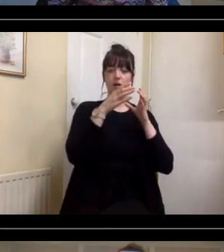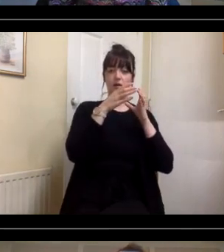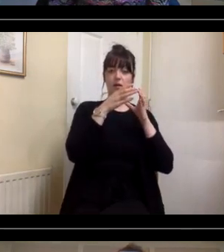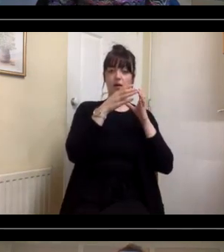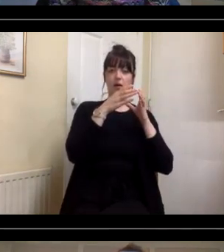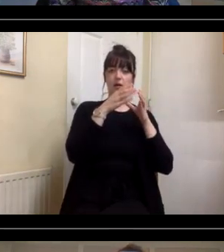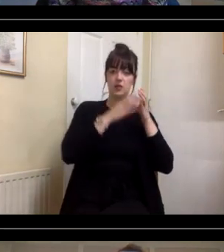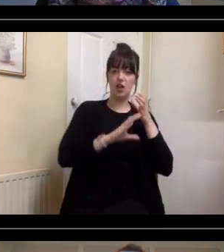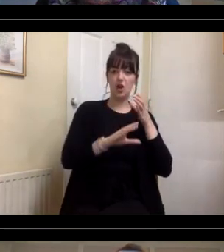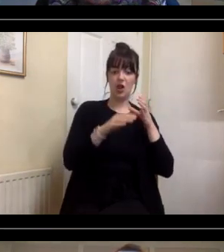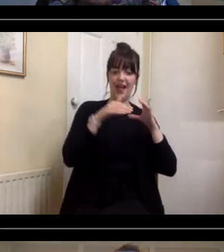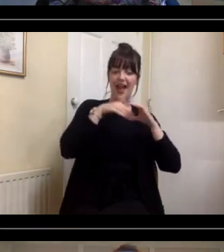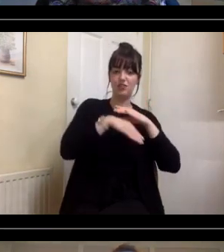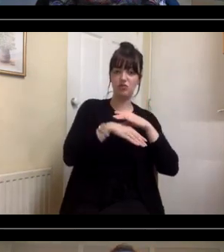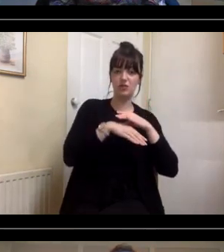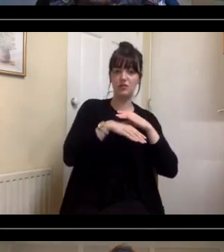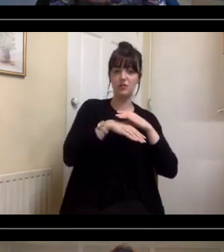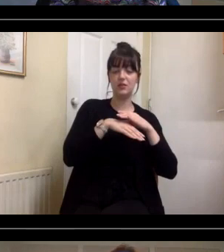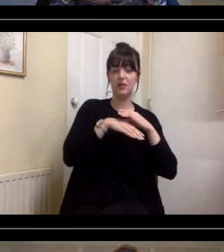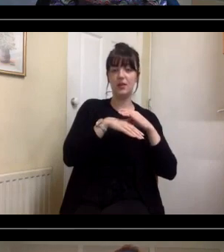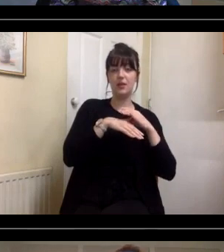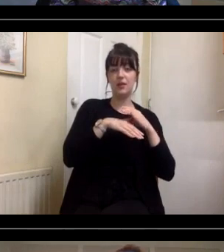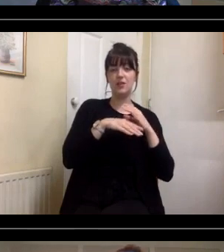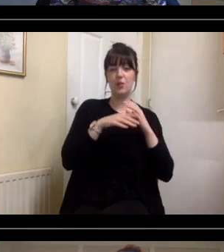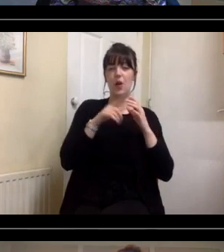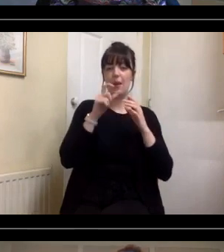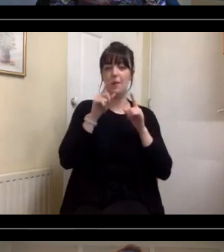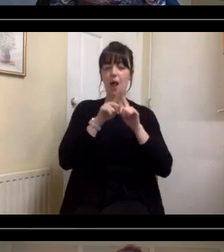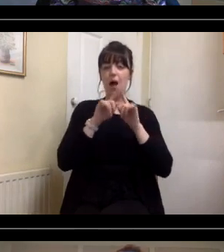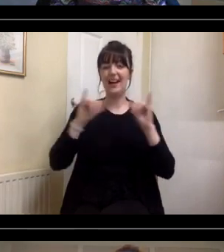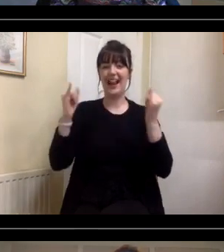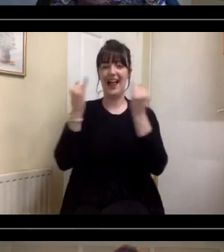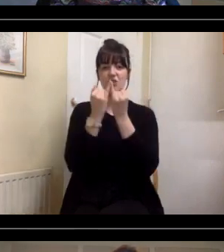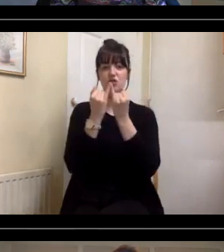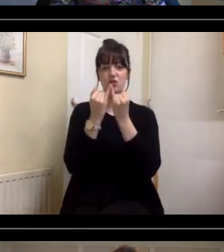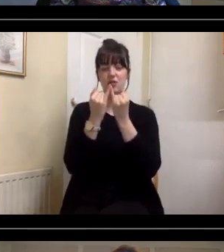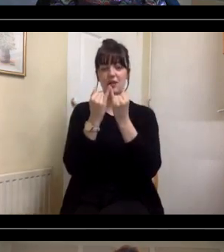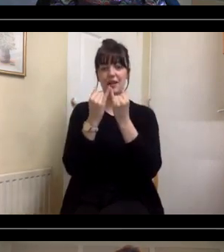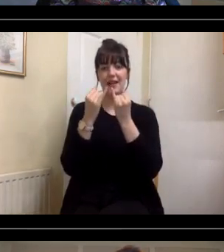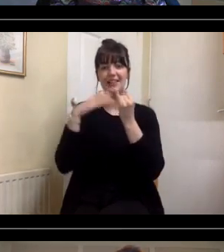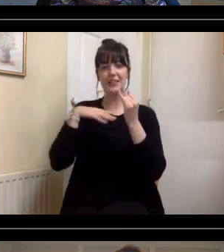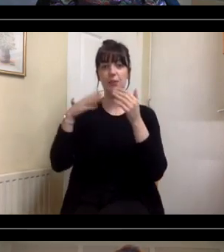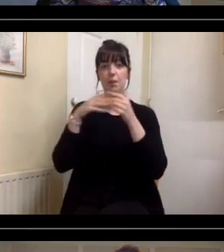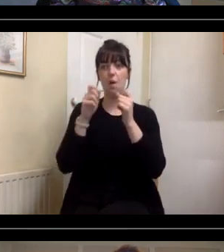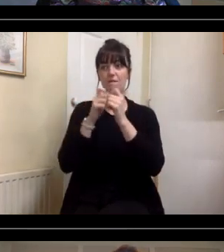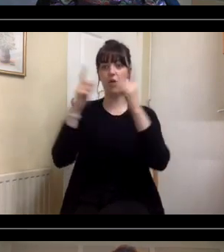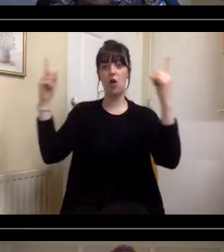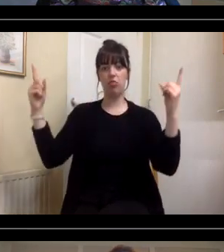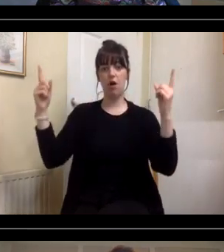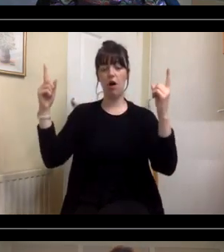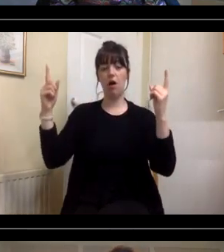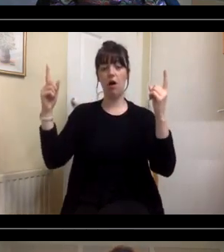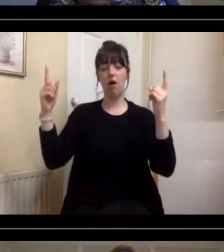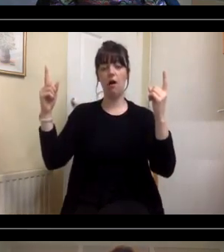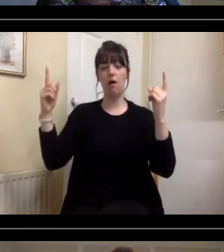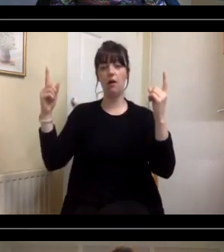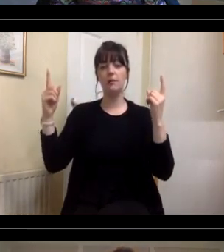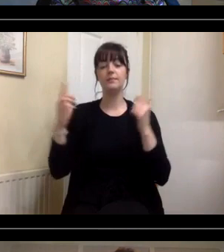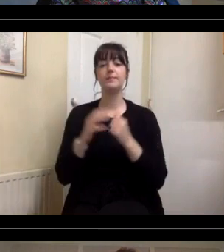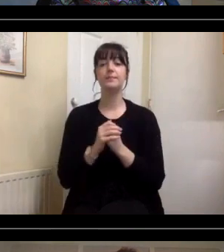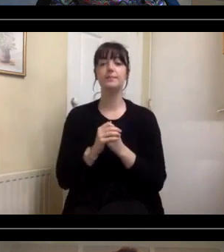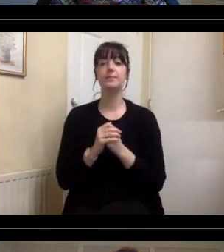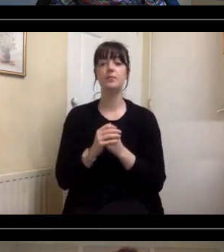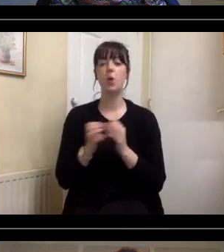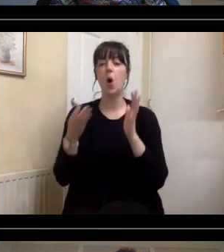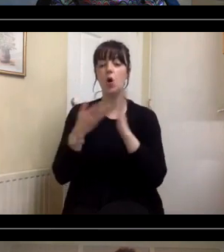so we had a bit of a clash there. We also had an issue with the power